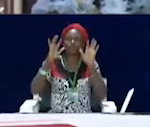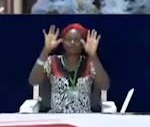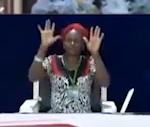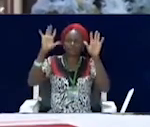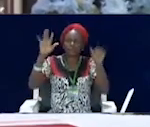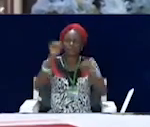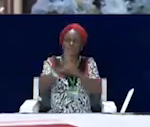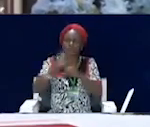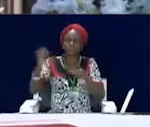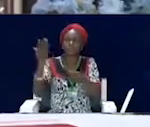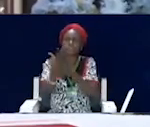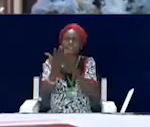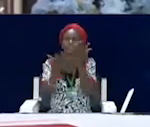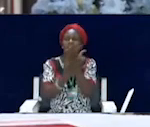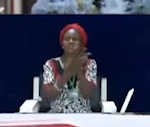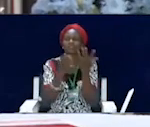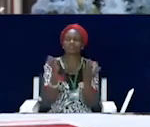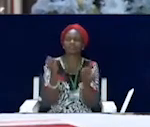miracle-working hands